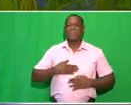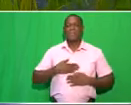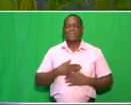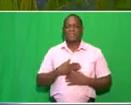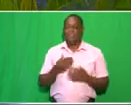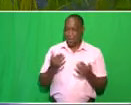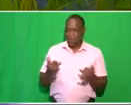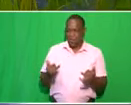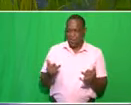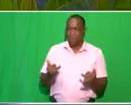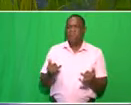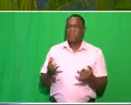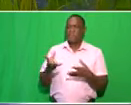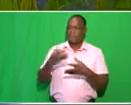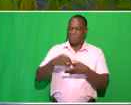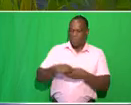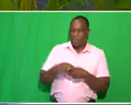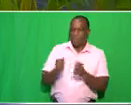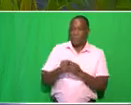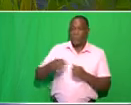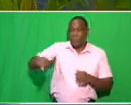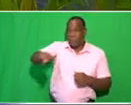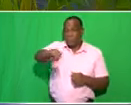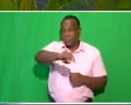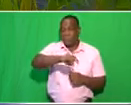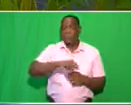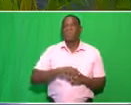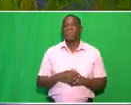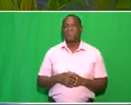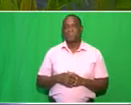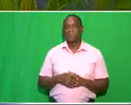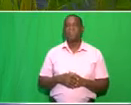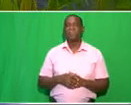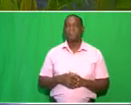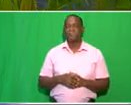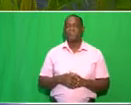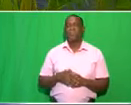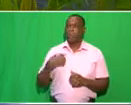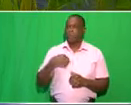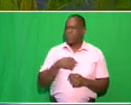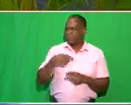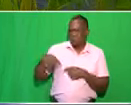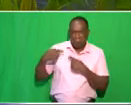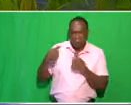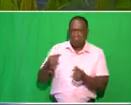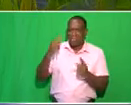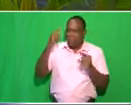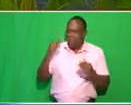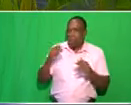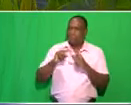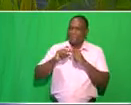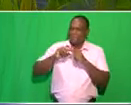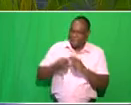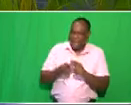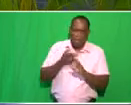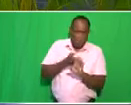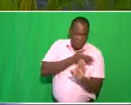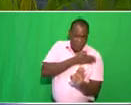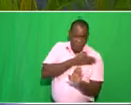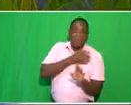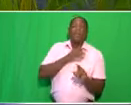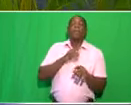engage with you. It's something that we had hoped to begin much earlier, but we have been